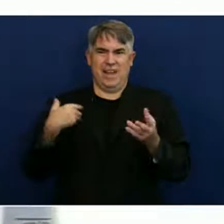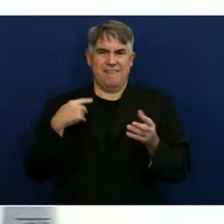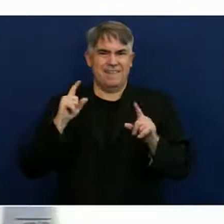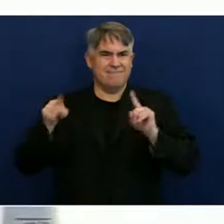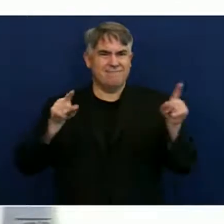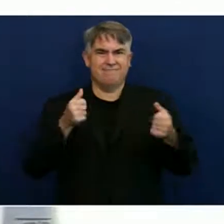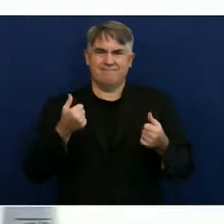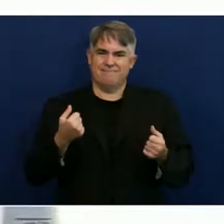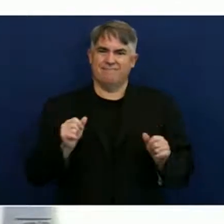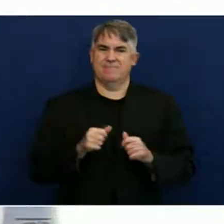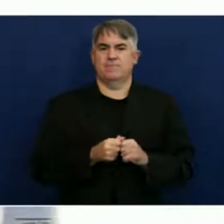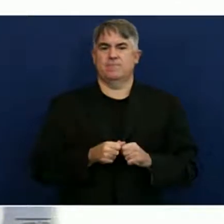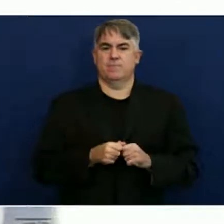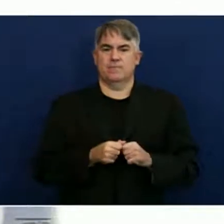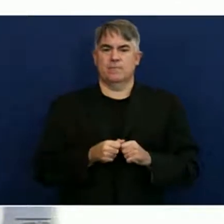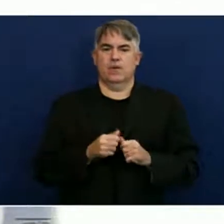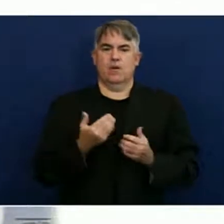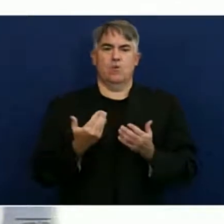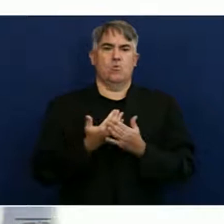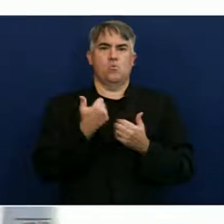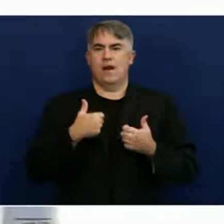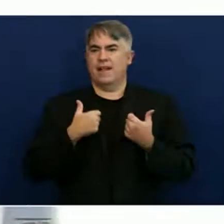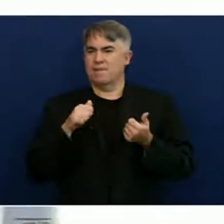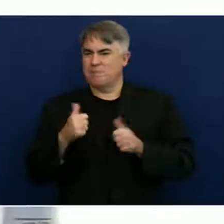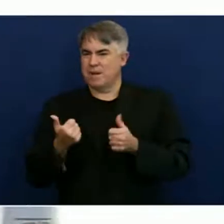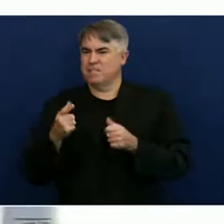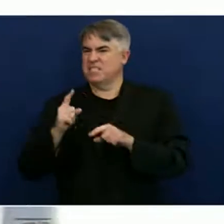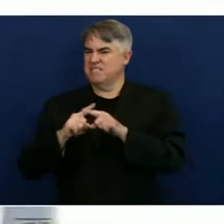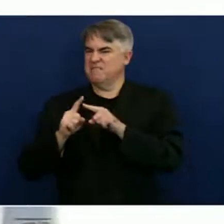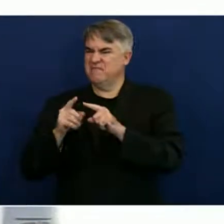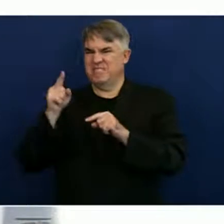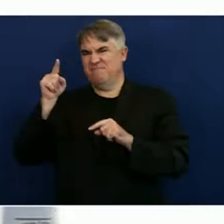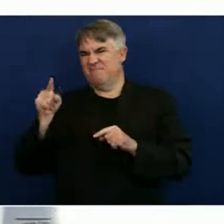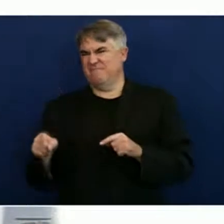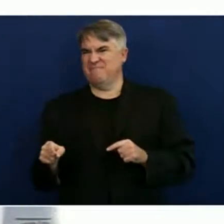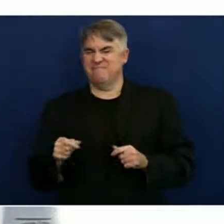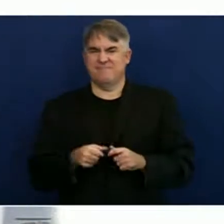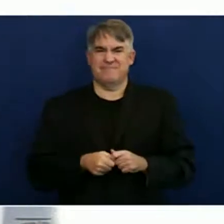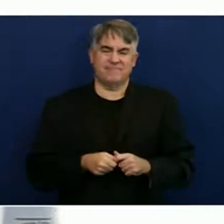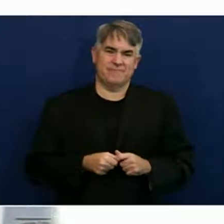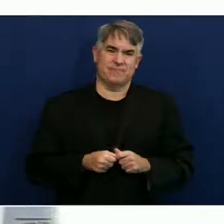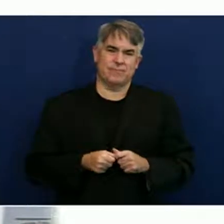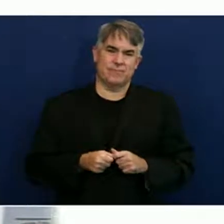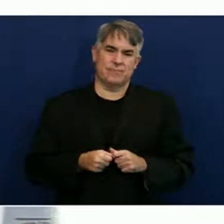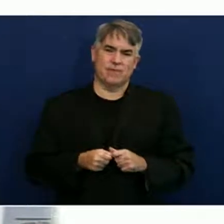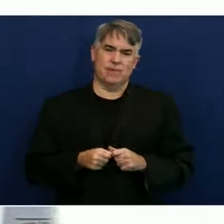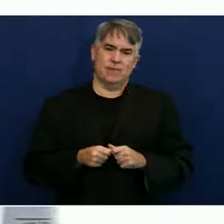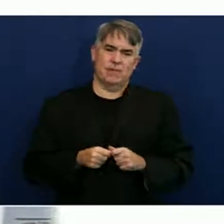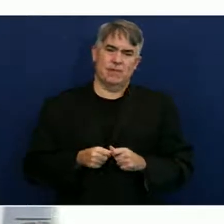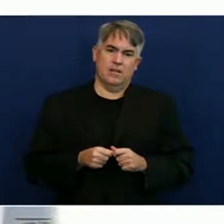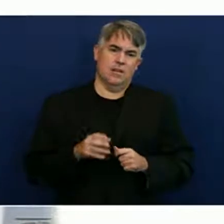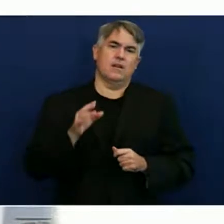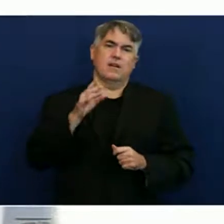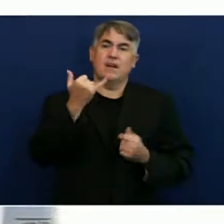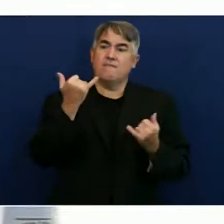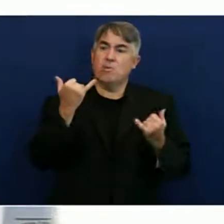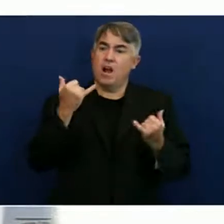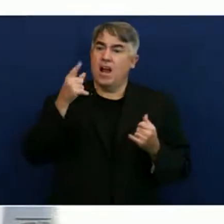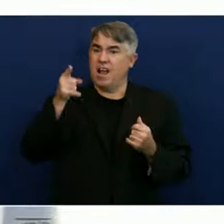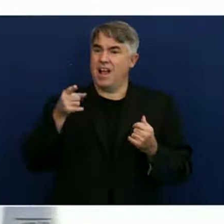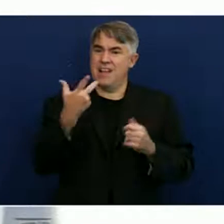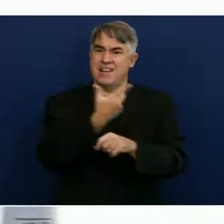And again, these efforts will continue, and we encourage folks that are interested in having a mobile